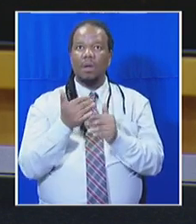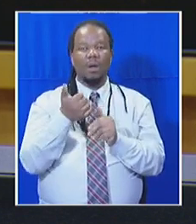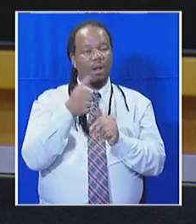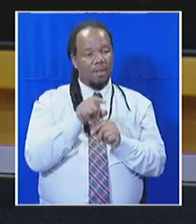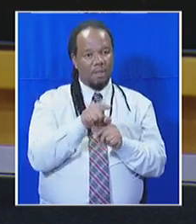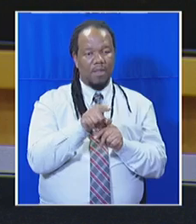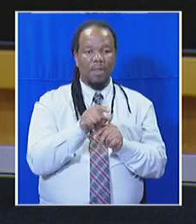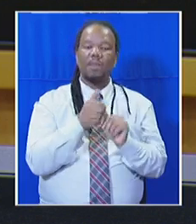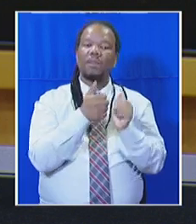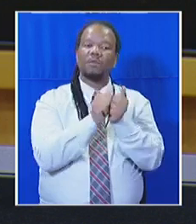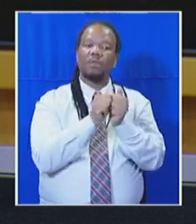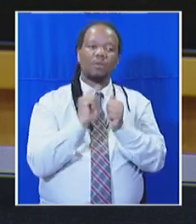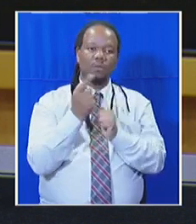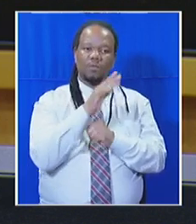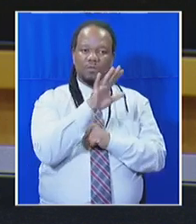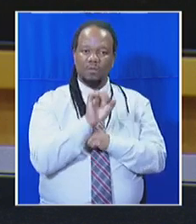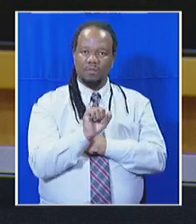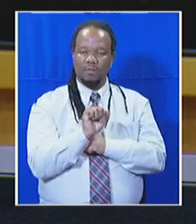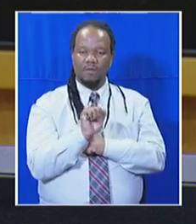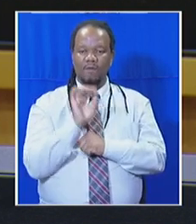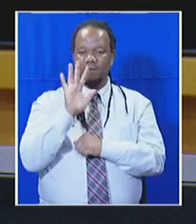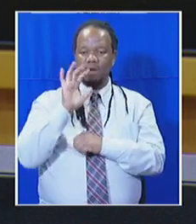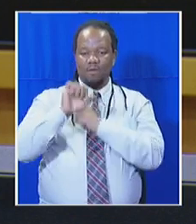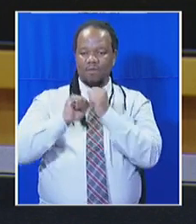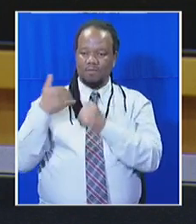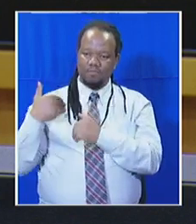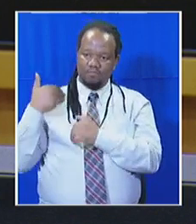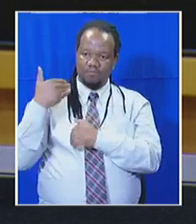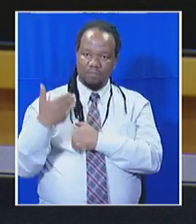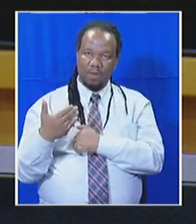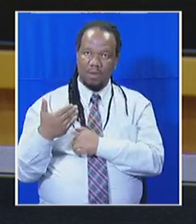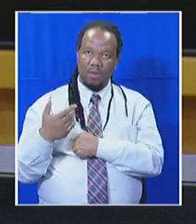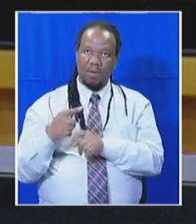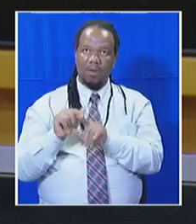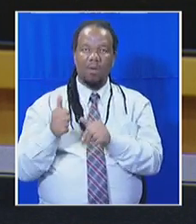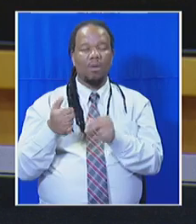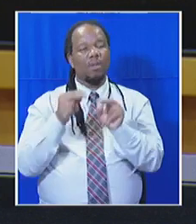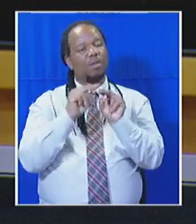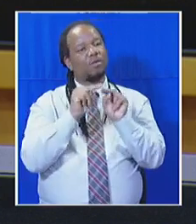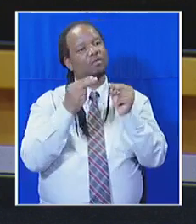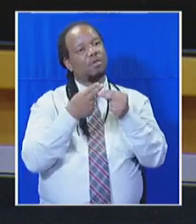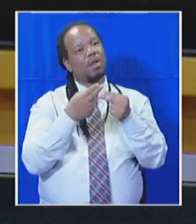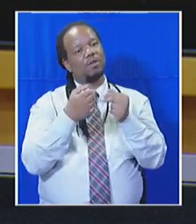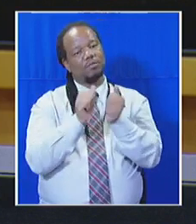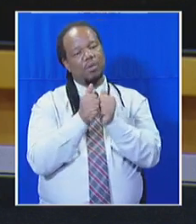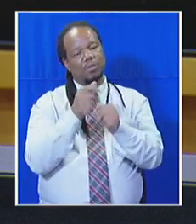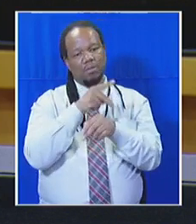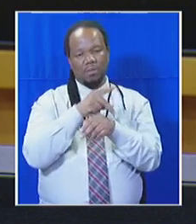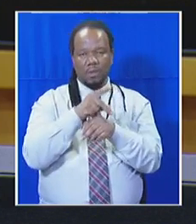Republic. And in the past 5 years, through the adoption of the National Sports Plan, which has been costed,